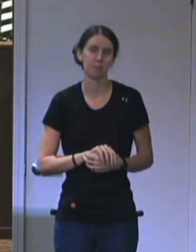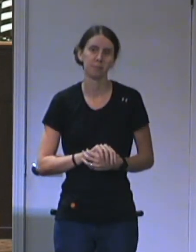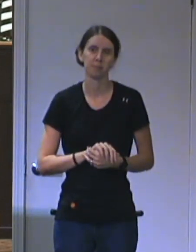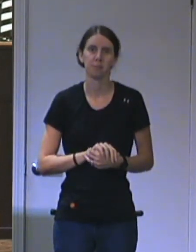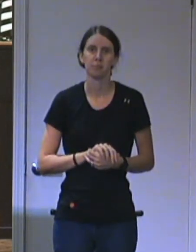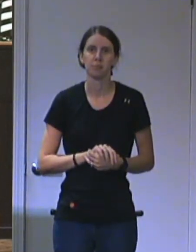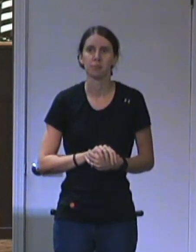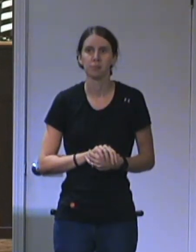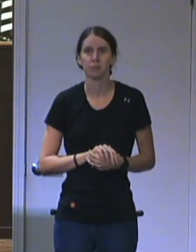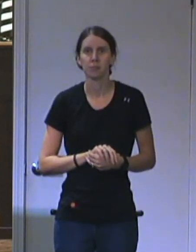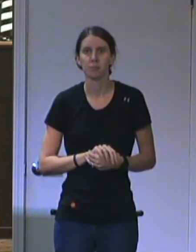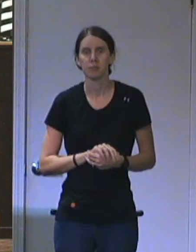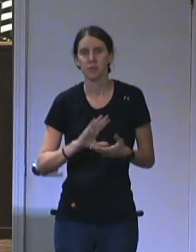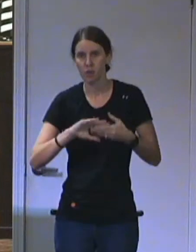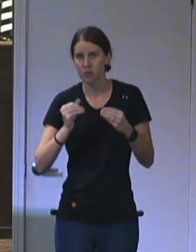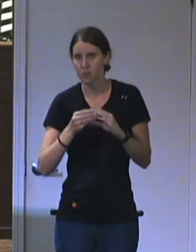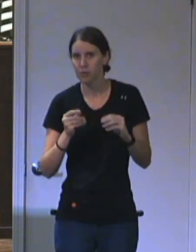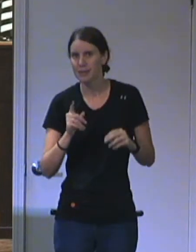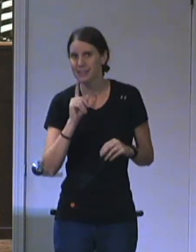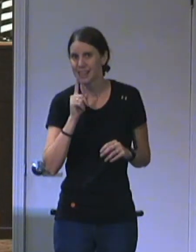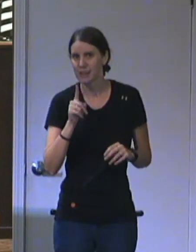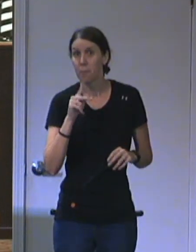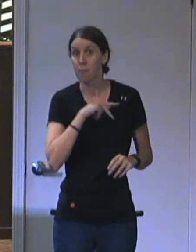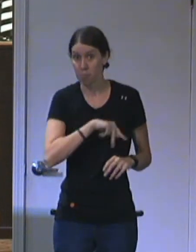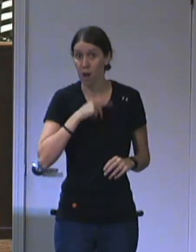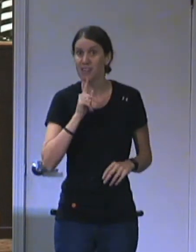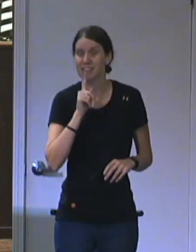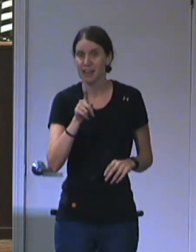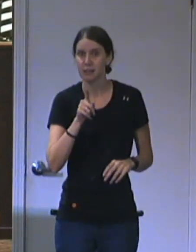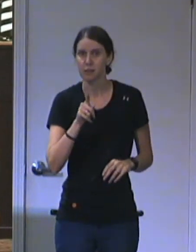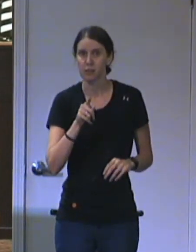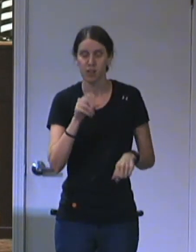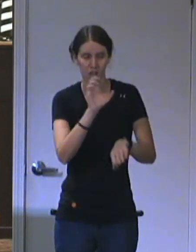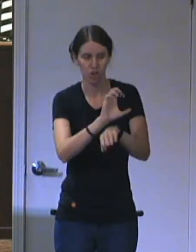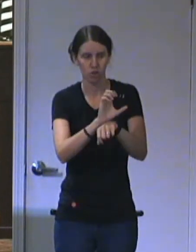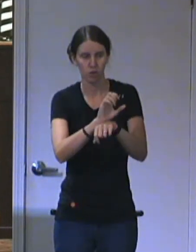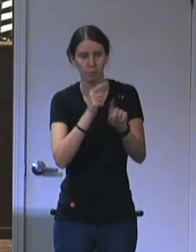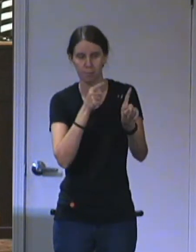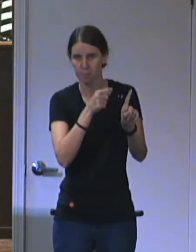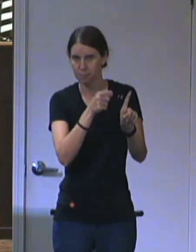He was telling these people in Philippi,